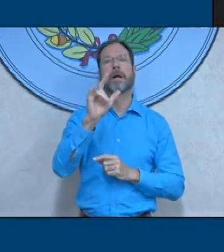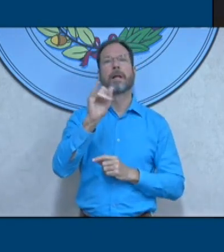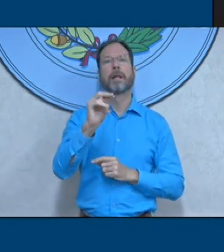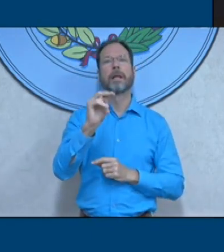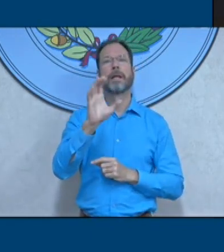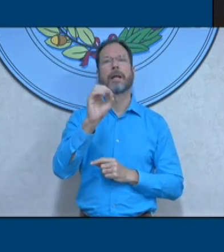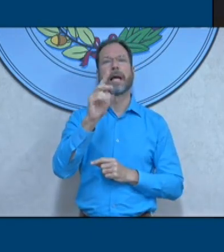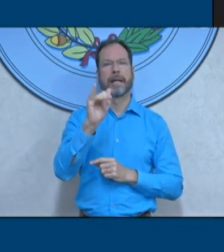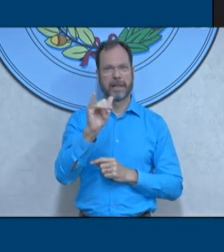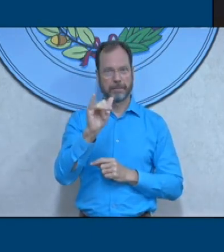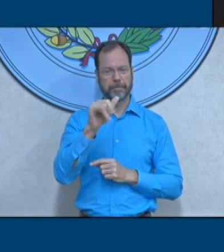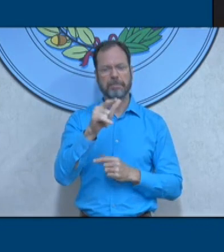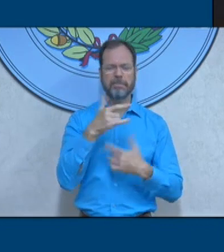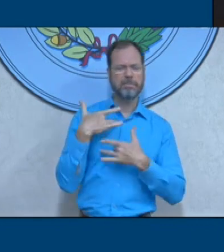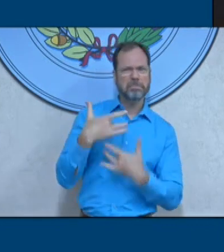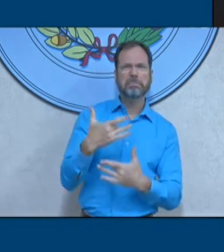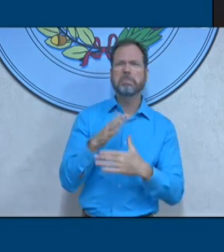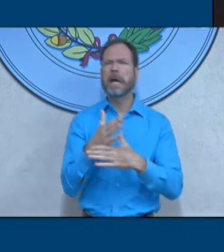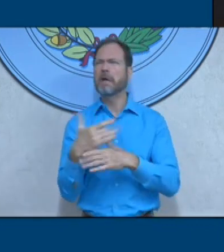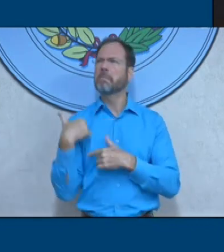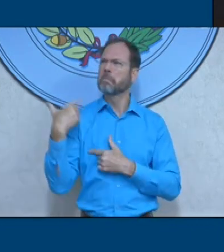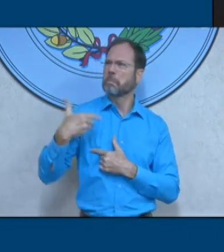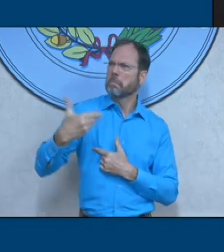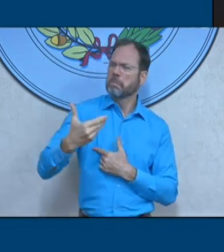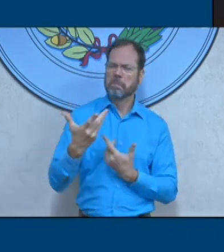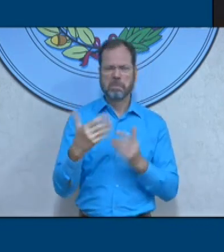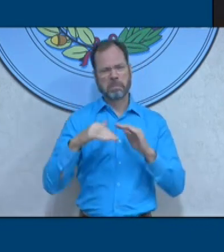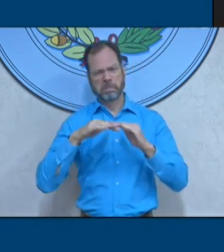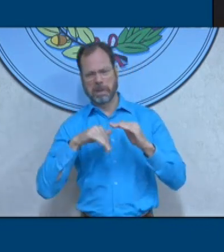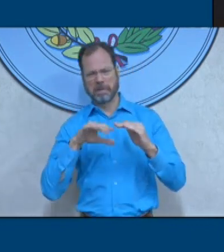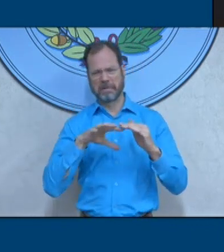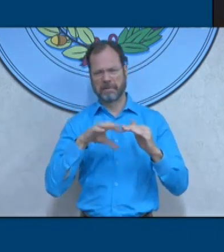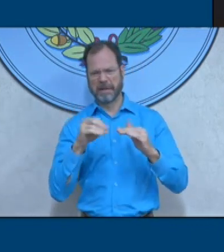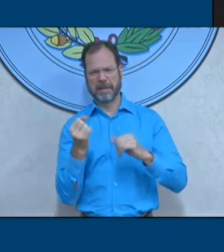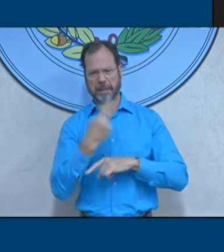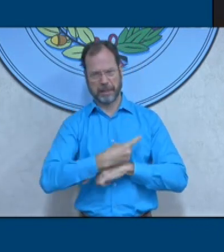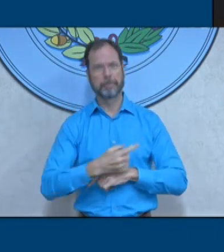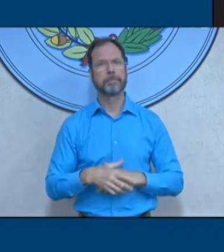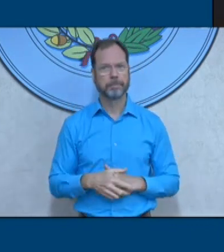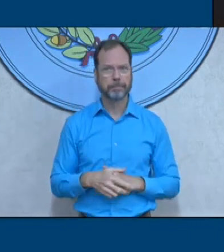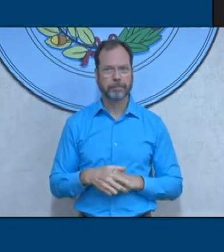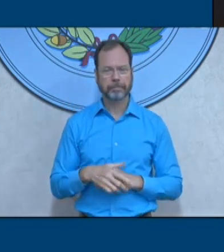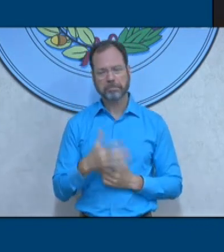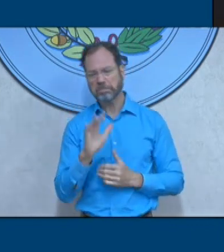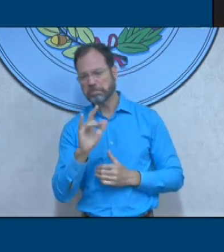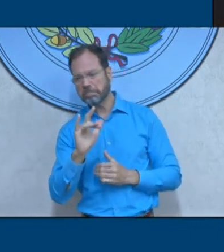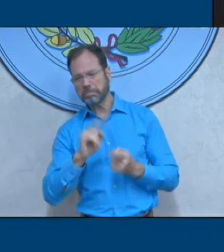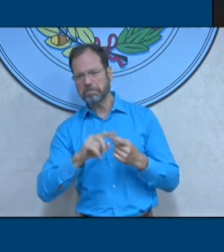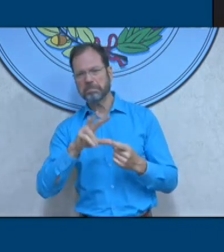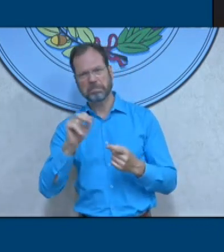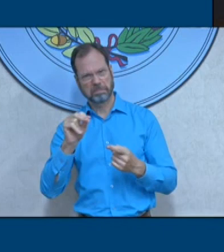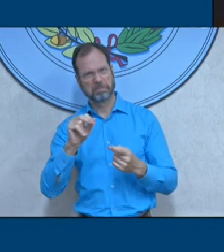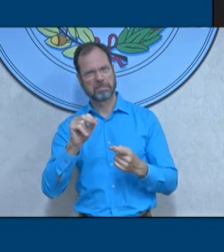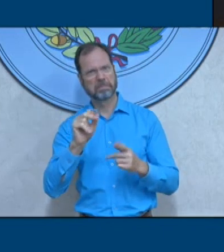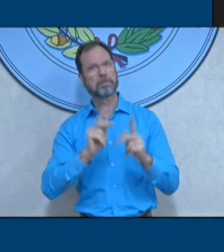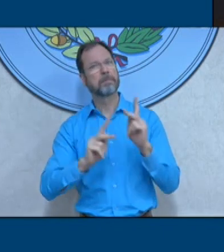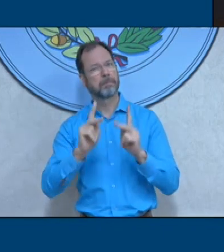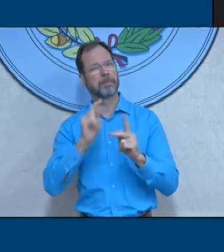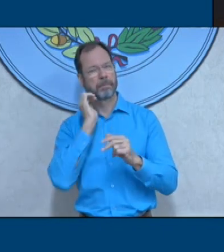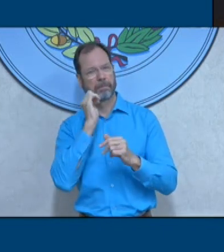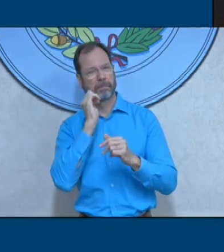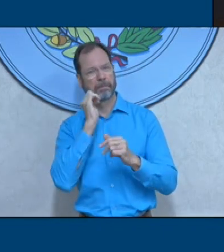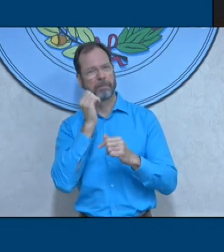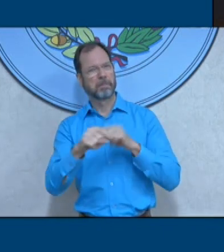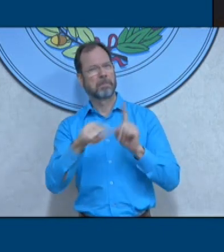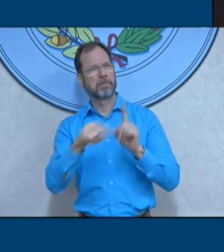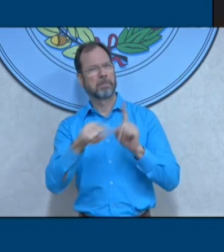County. Collin County has been averaging well below 50 per day, around 25 to 30 people